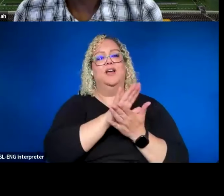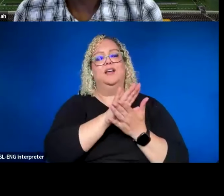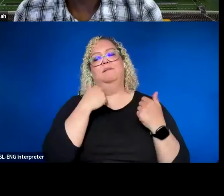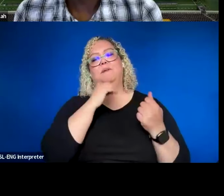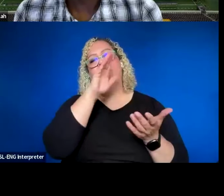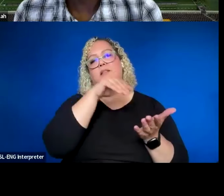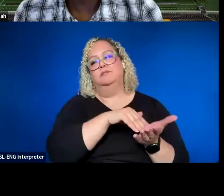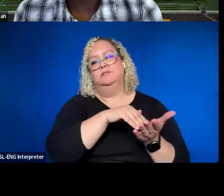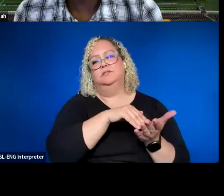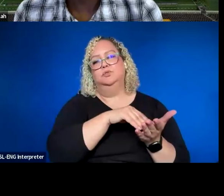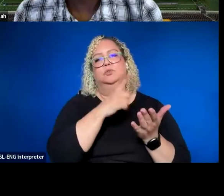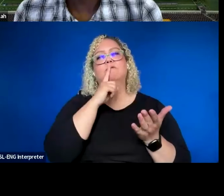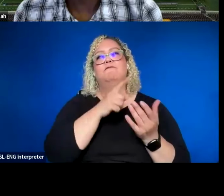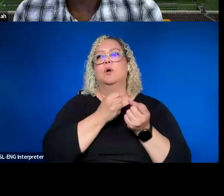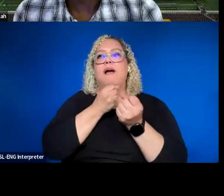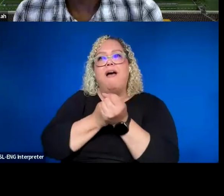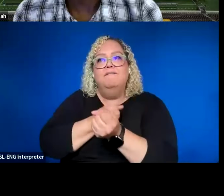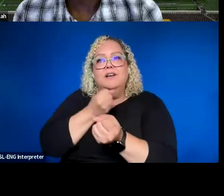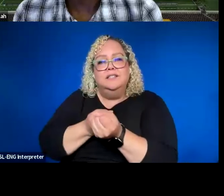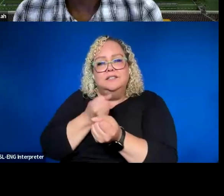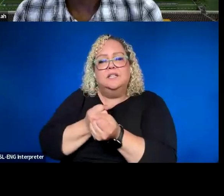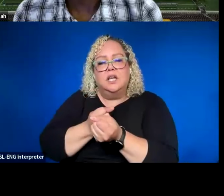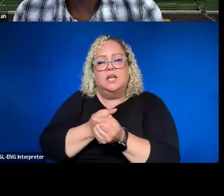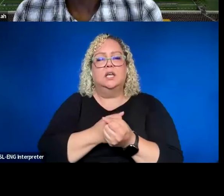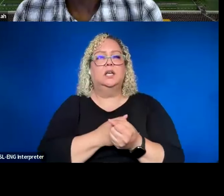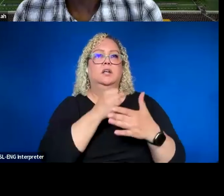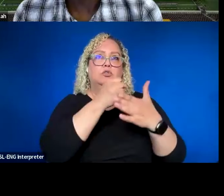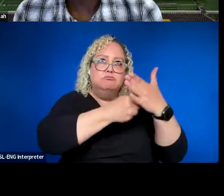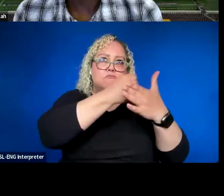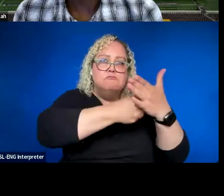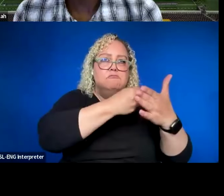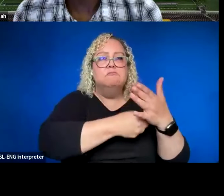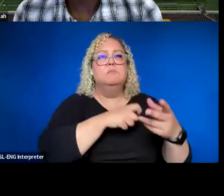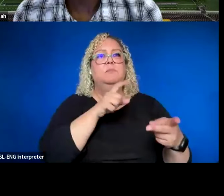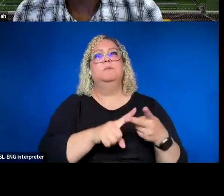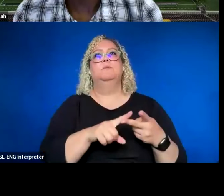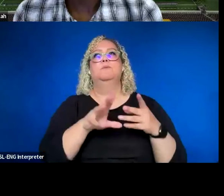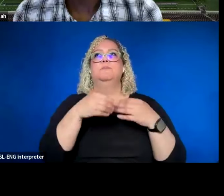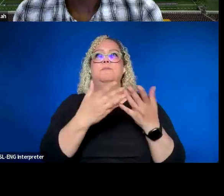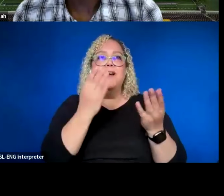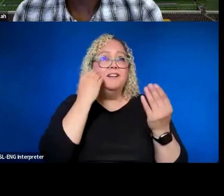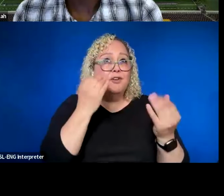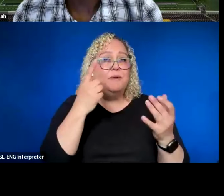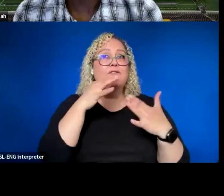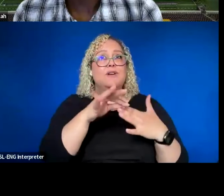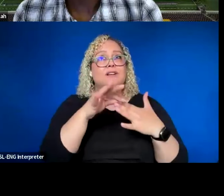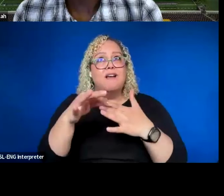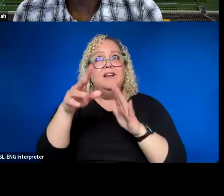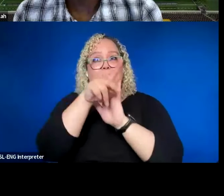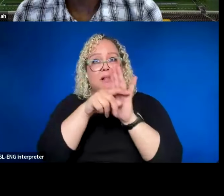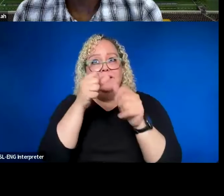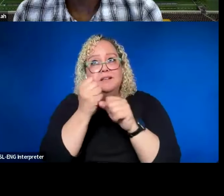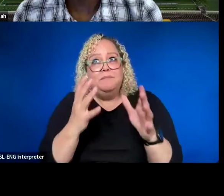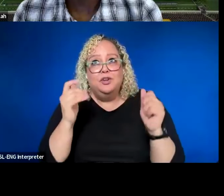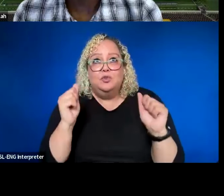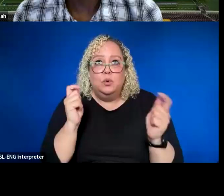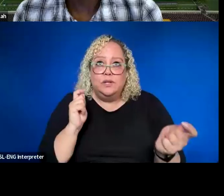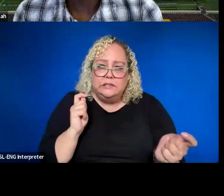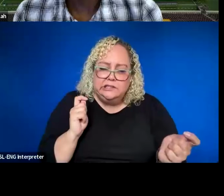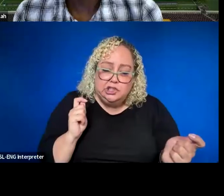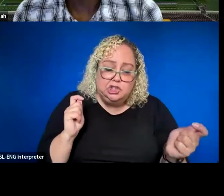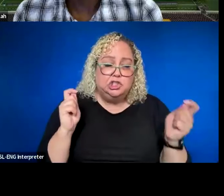is our role in creating information to guide policymakers to change the dynamics,